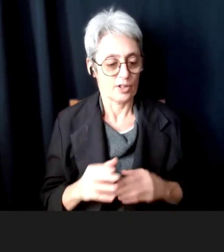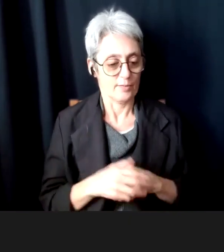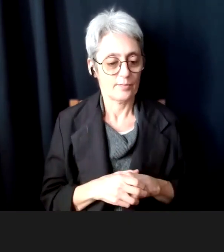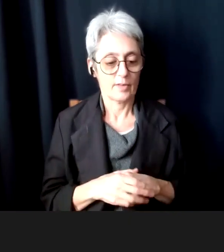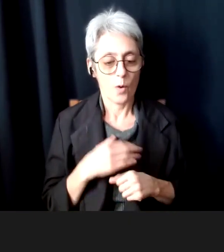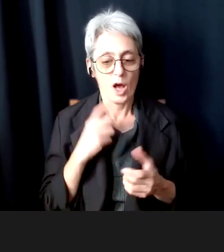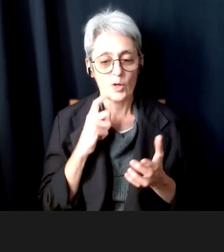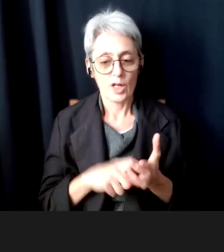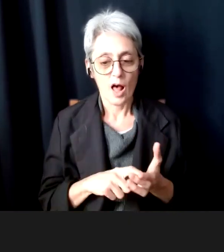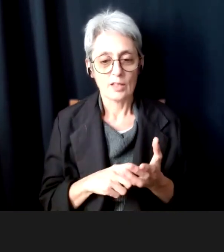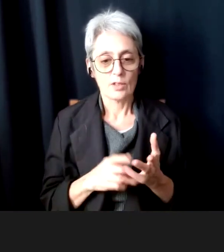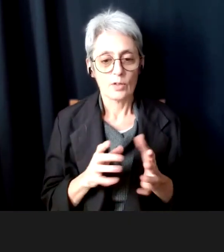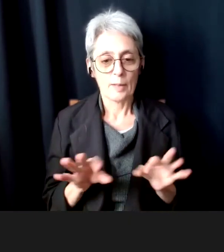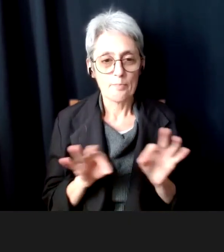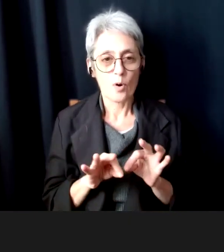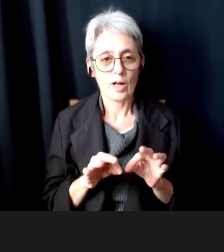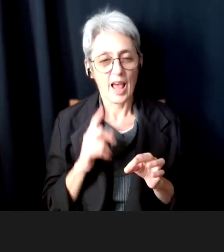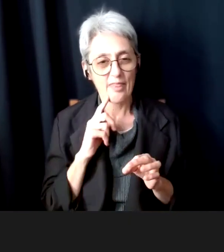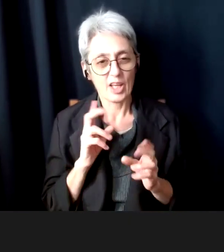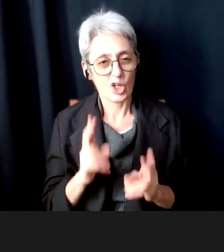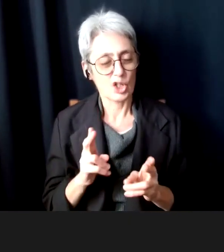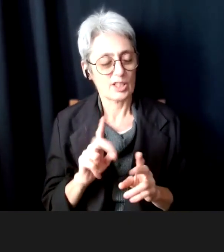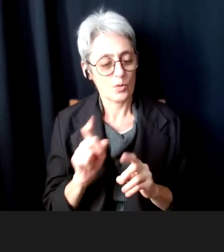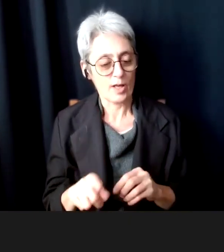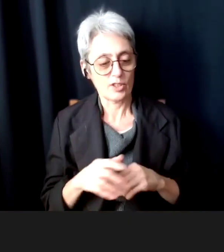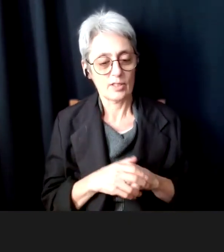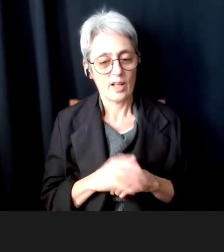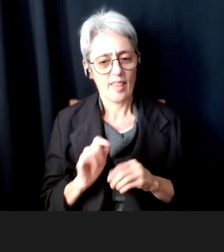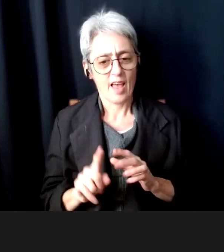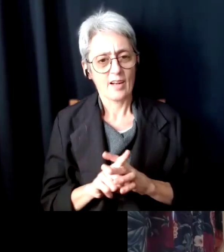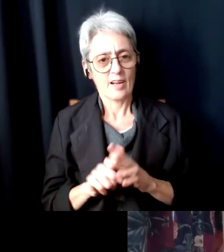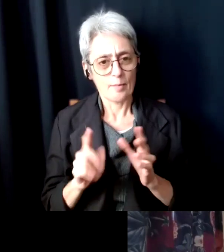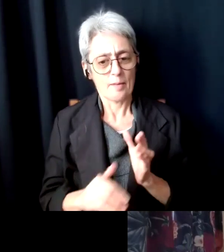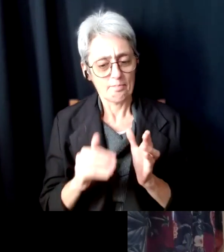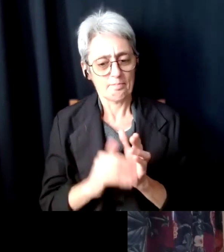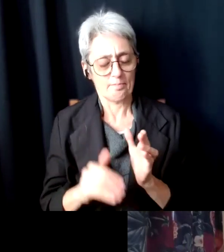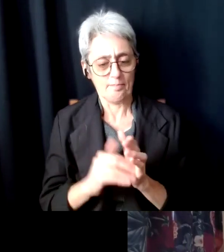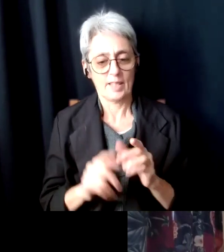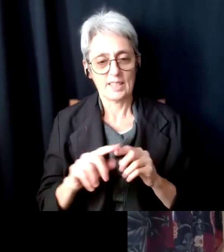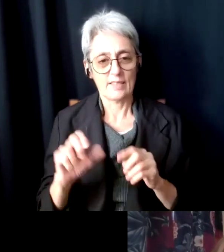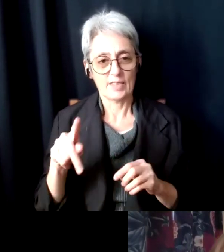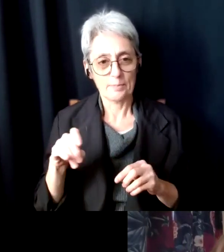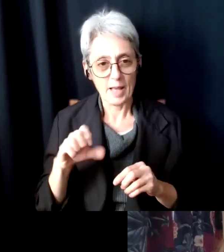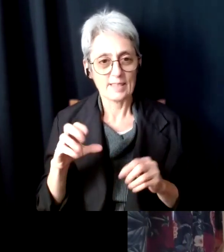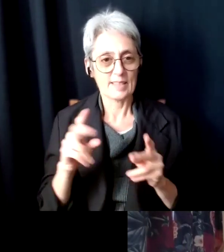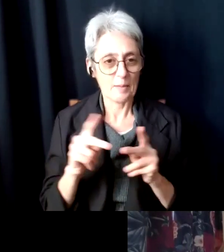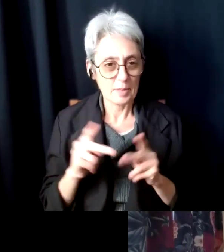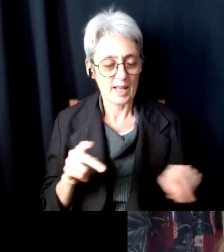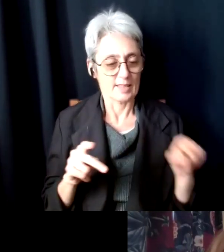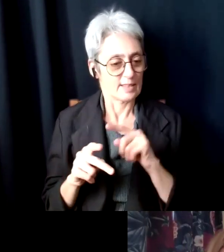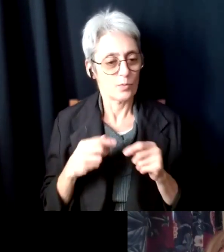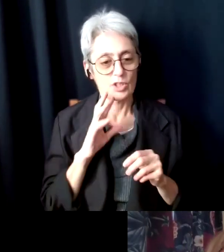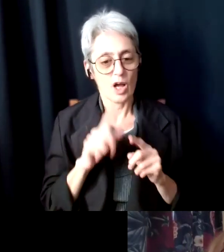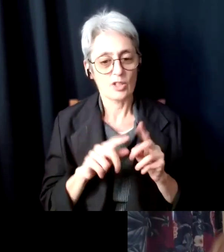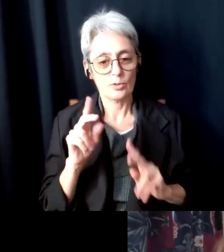think urgent question that is. This is coming up time and time and again in different spaces and places where we're talking to people who